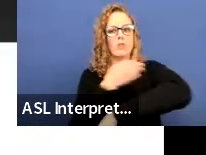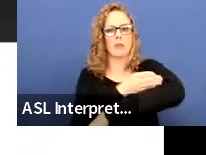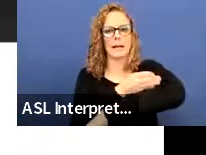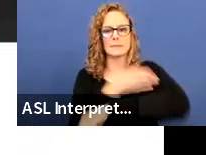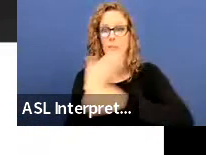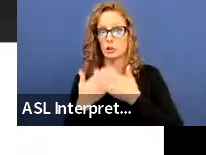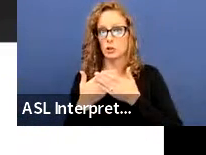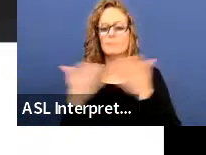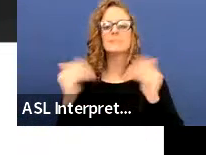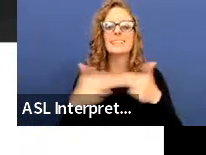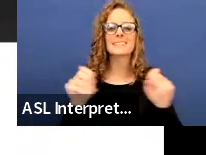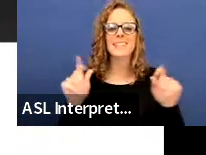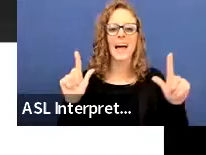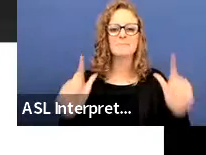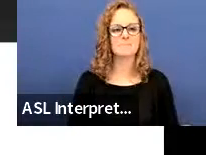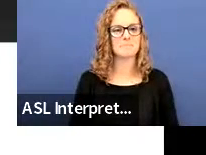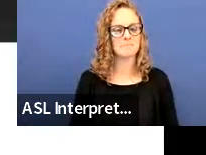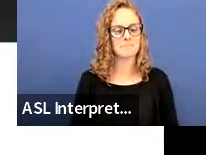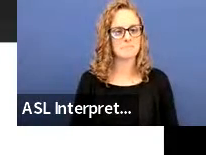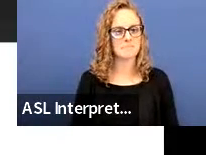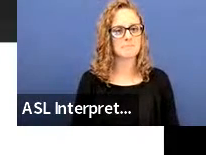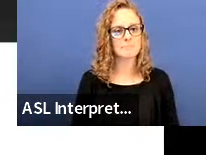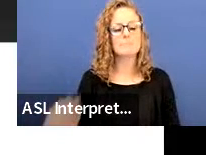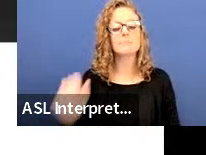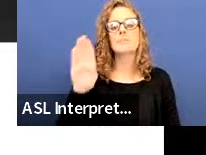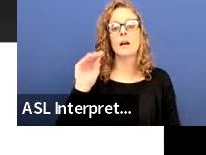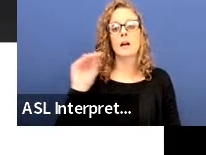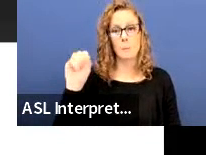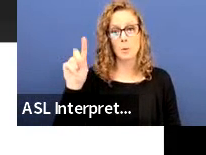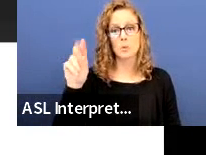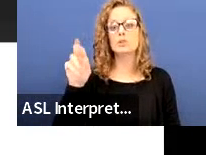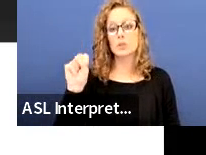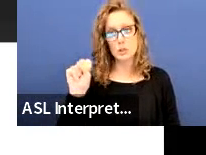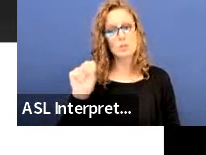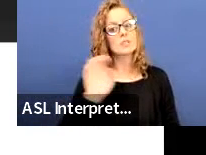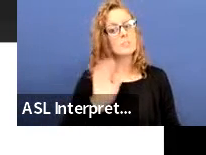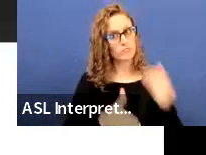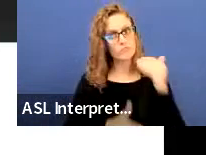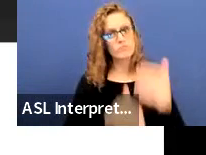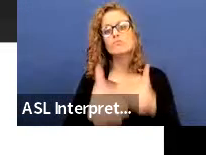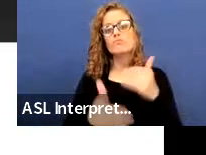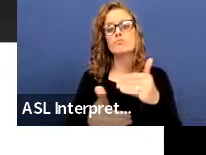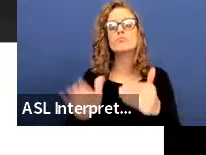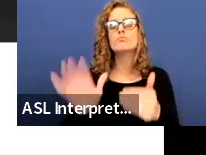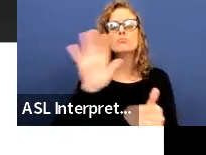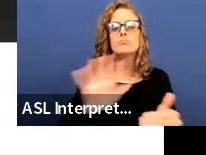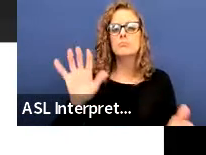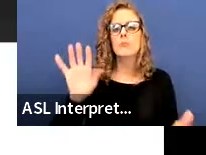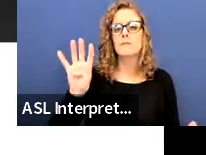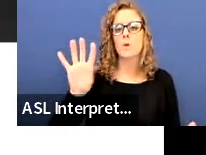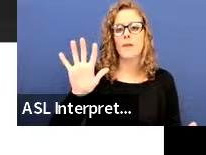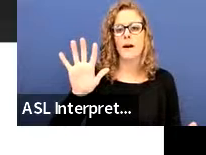Similarly with boosters, making fair progress here. So about